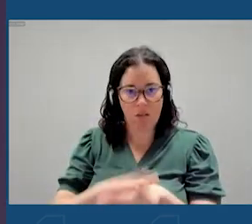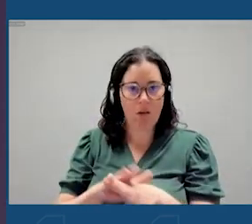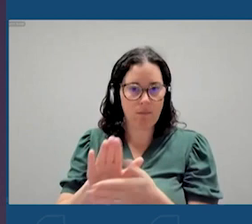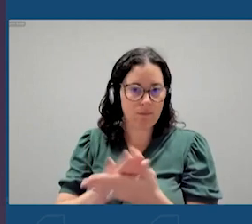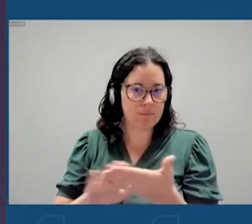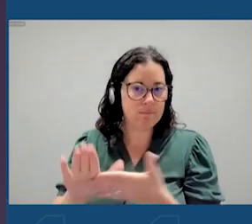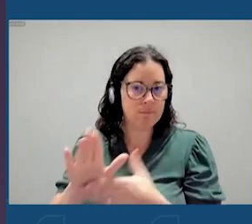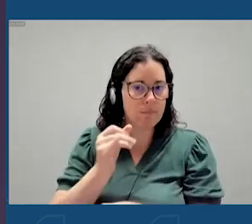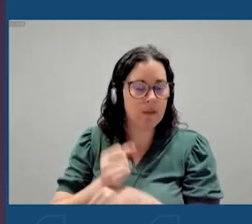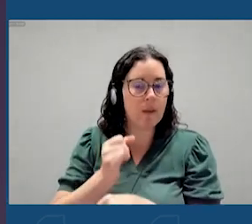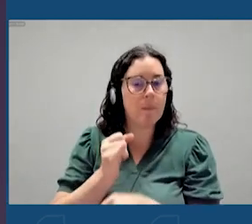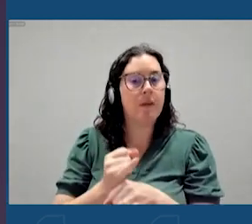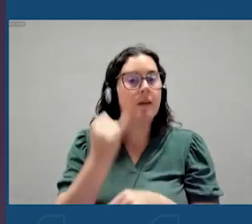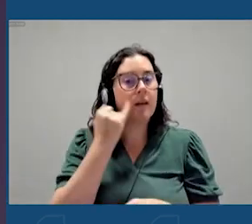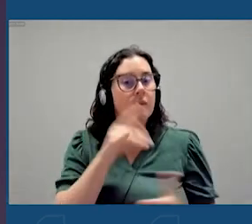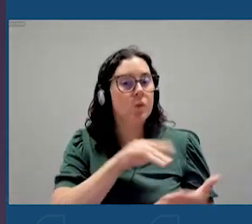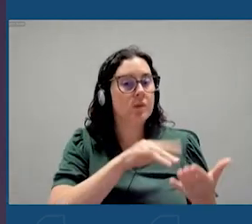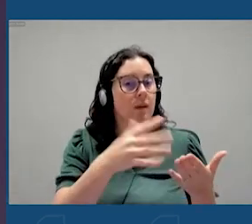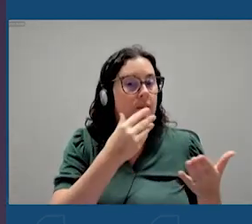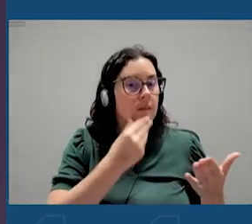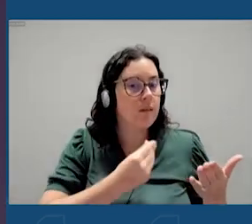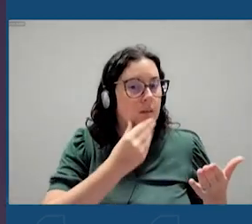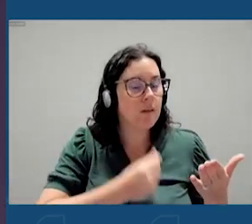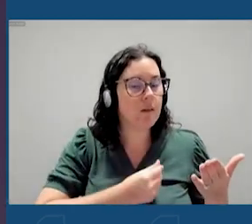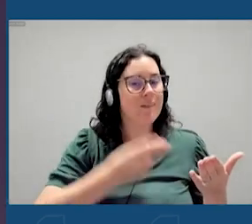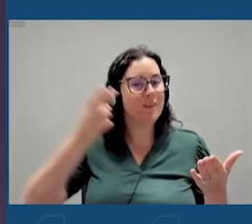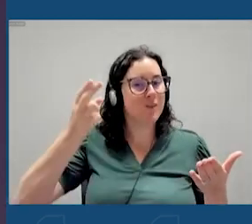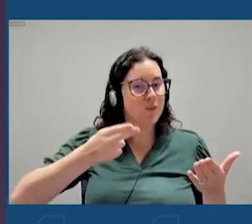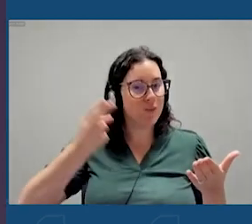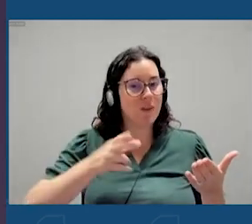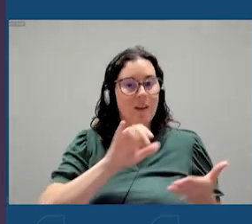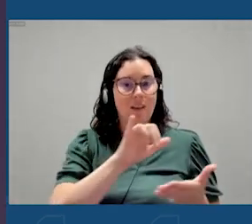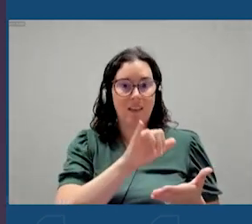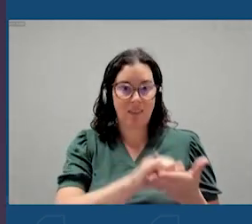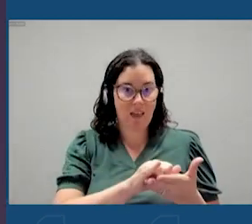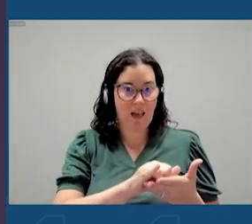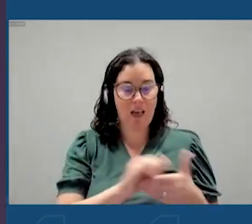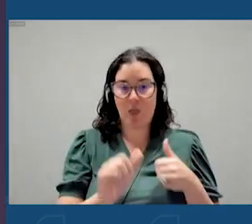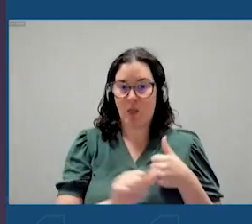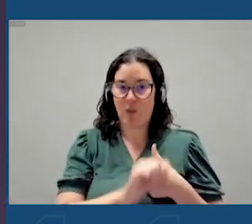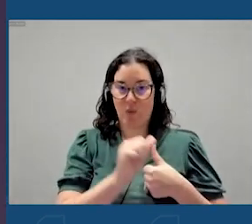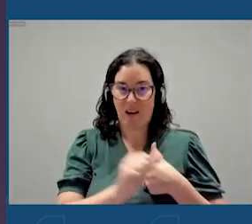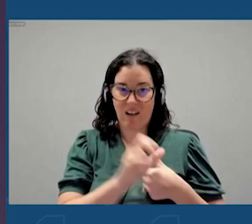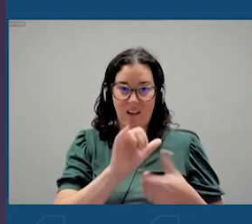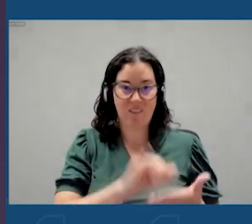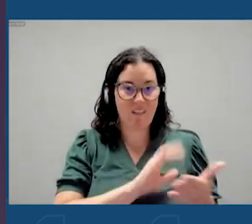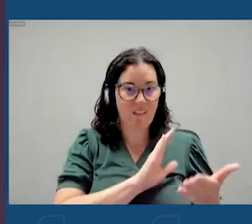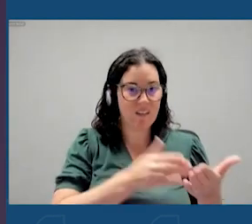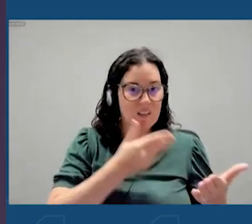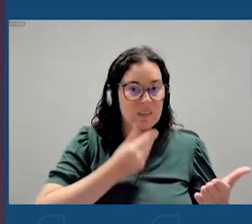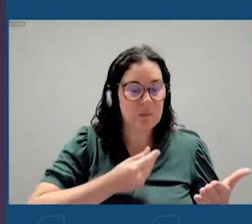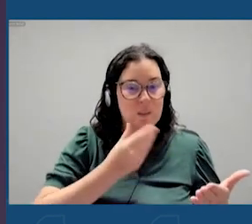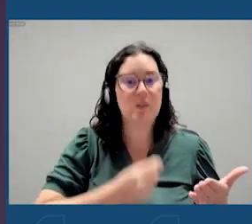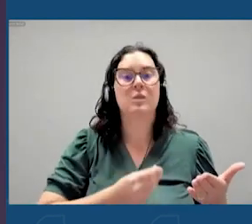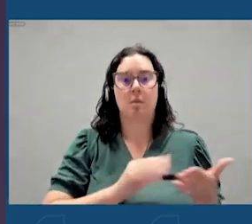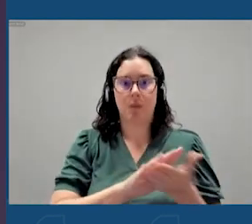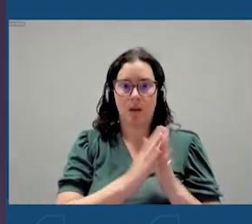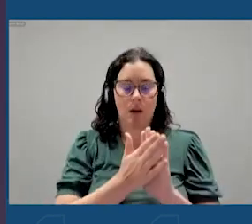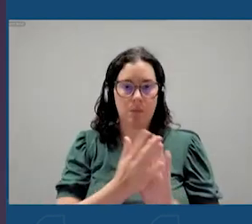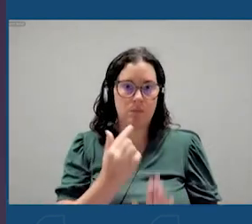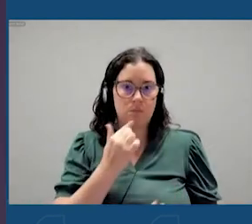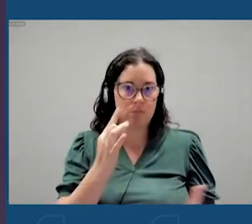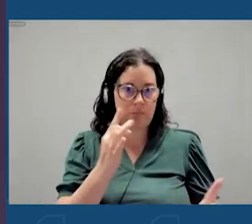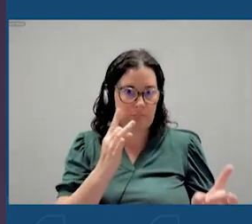of anti-Semitism gets severe when it starts to seep into our traditional organizations, our government, our